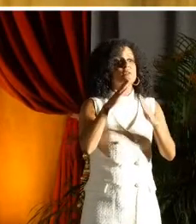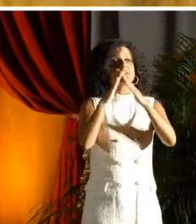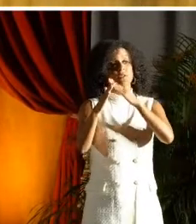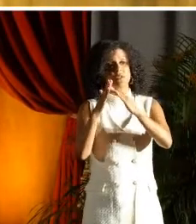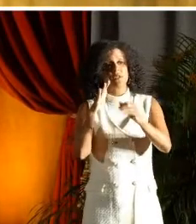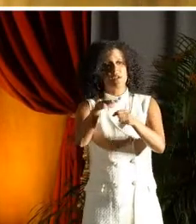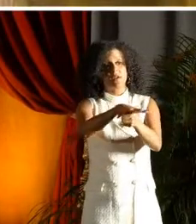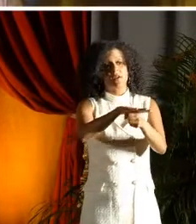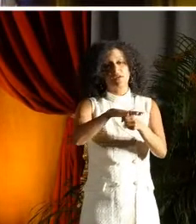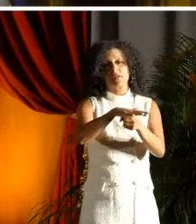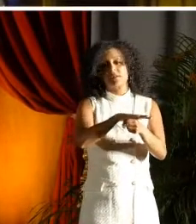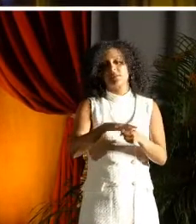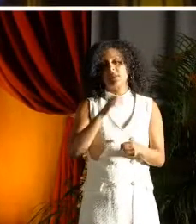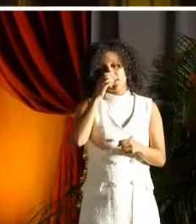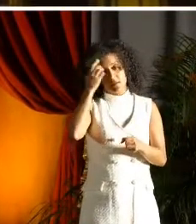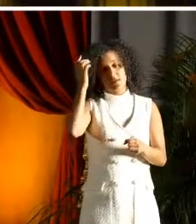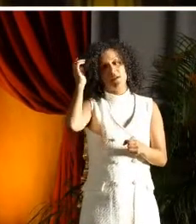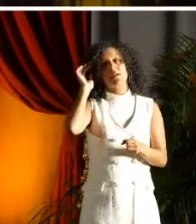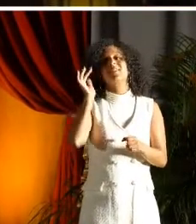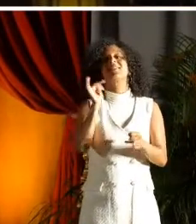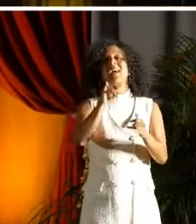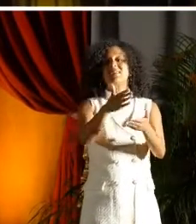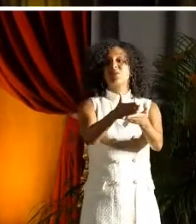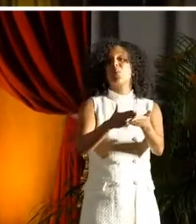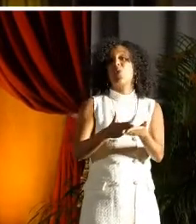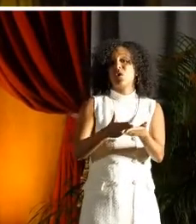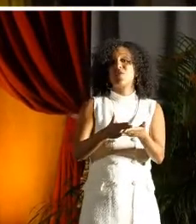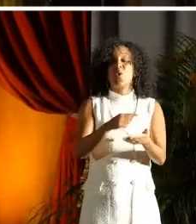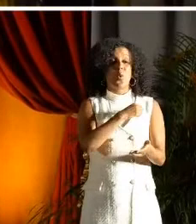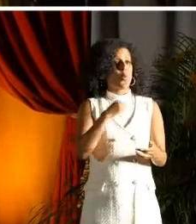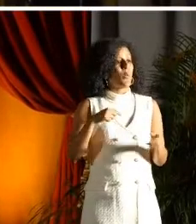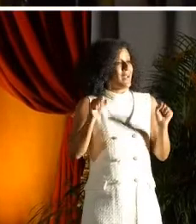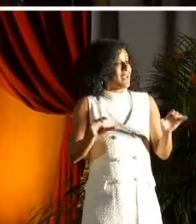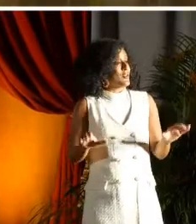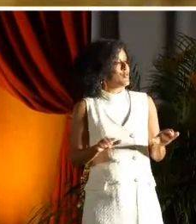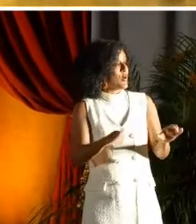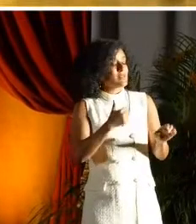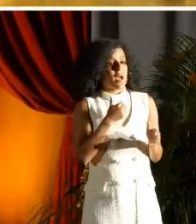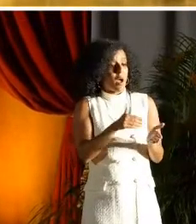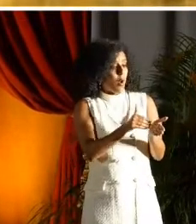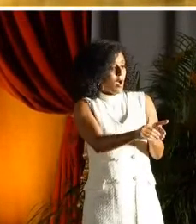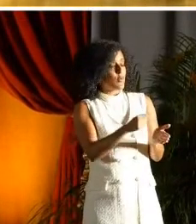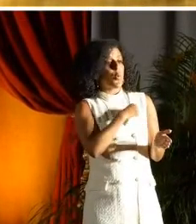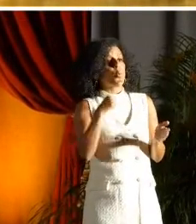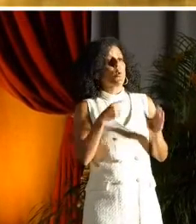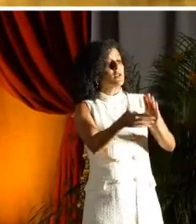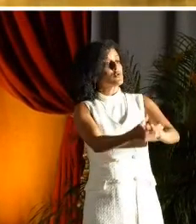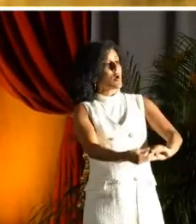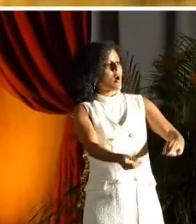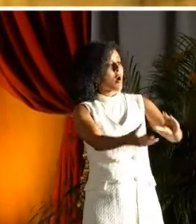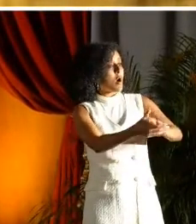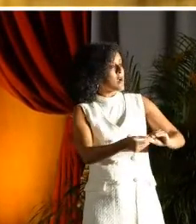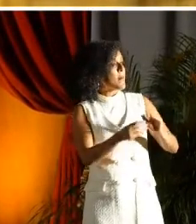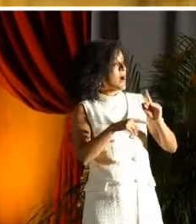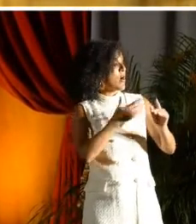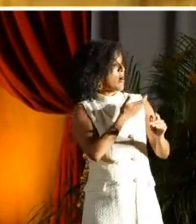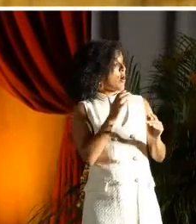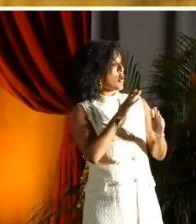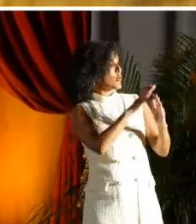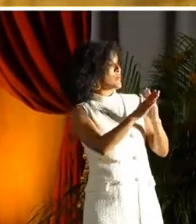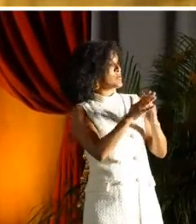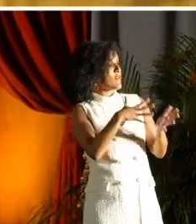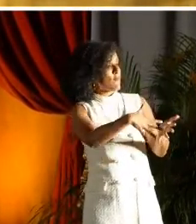schools. And that is part of it. But we do that ourselves. How often do we talk about our own communities